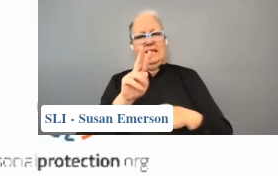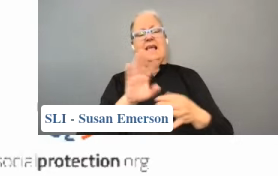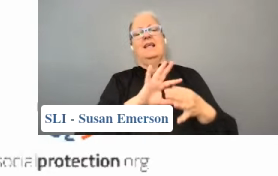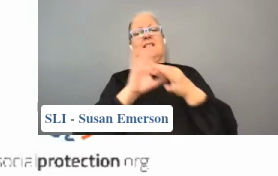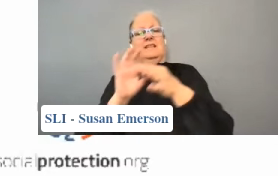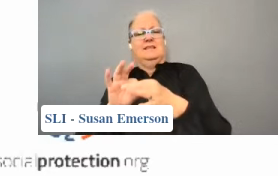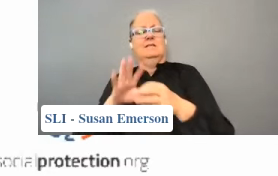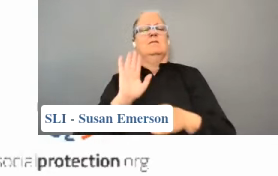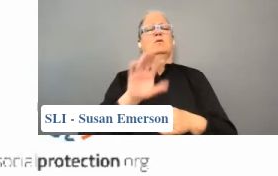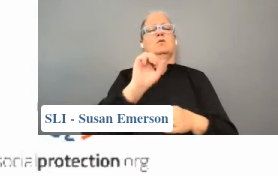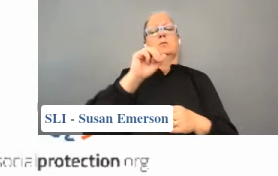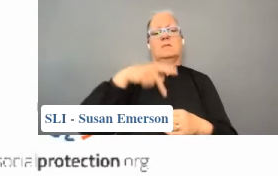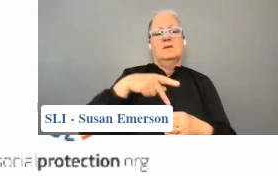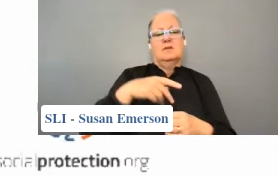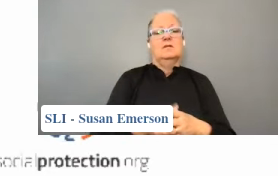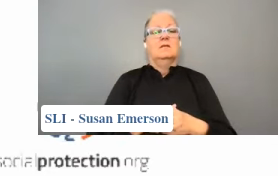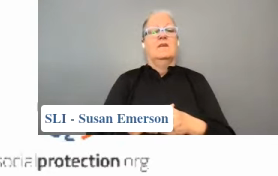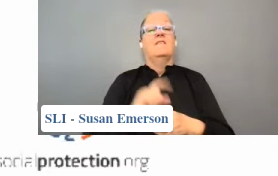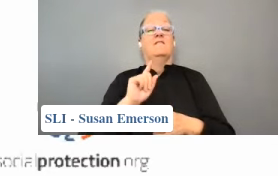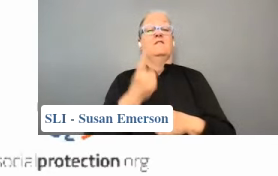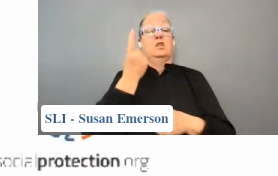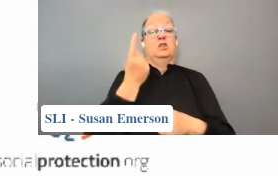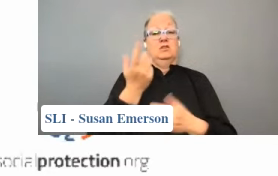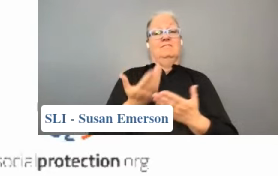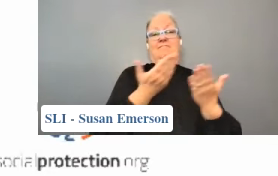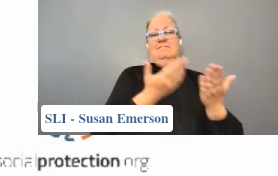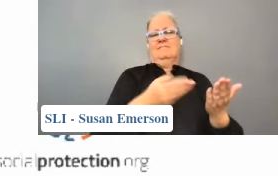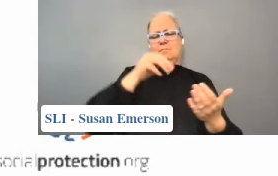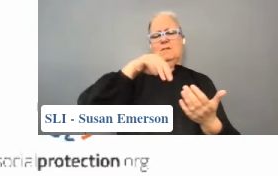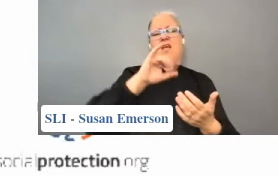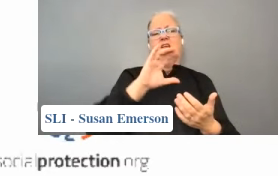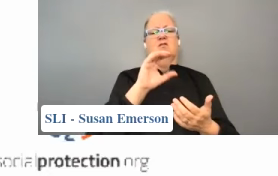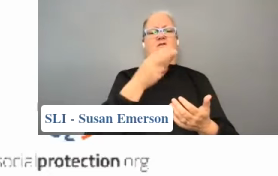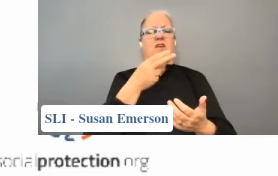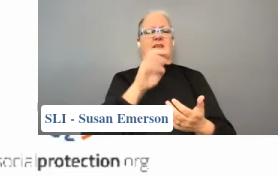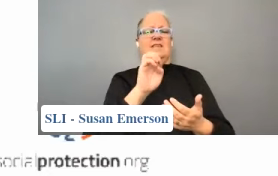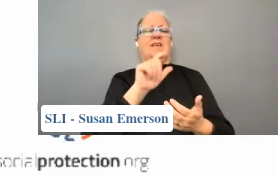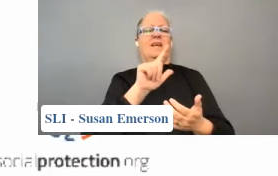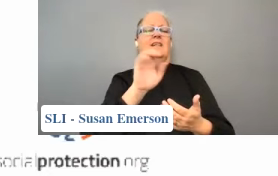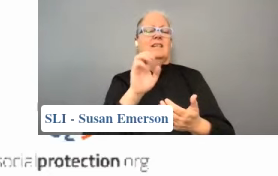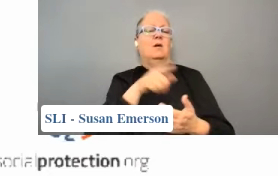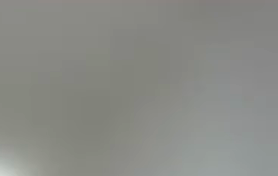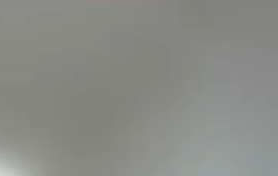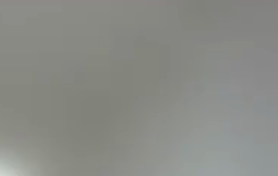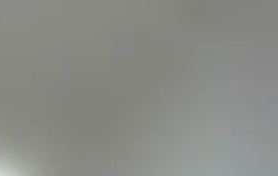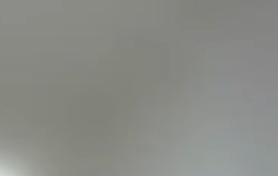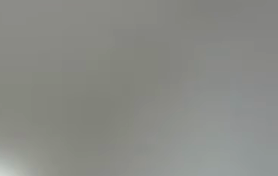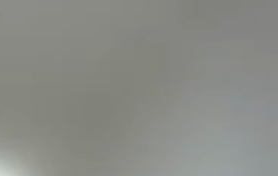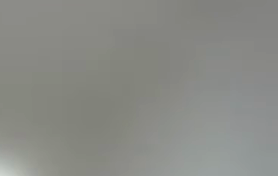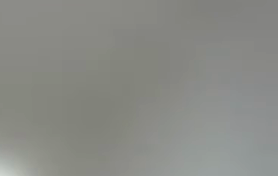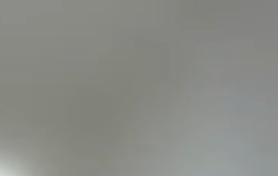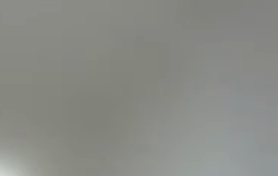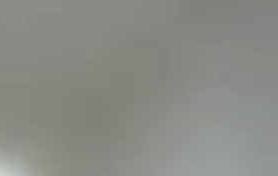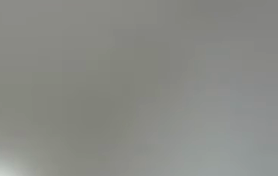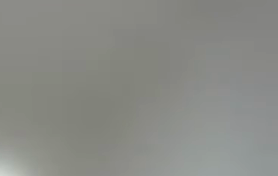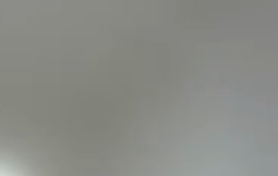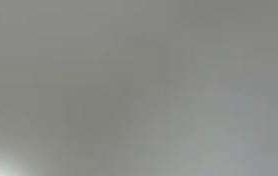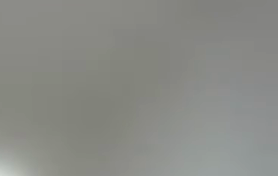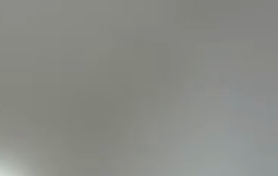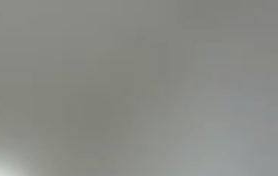Michele, who will begin today's discussion on the latest research on harnessing social protection to address violence against women and girls in